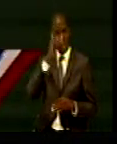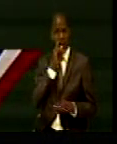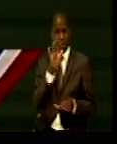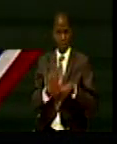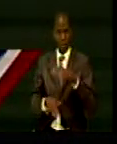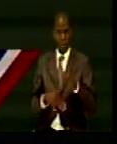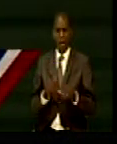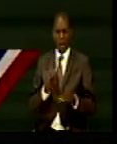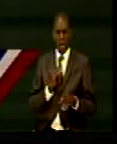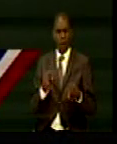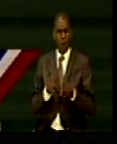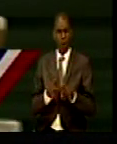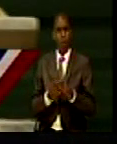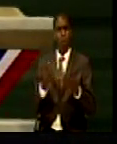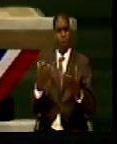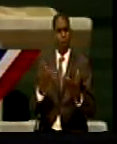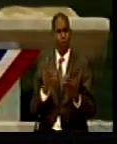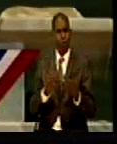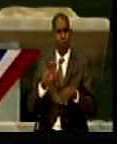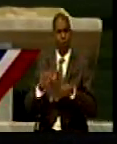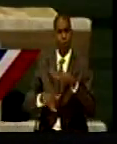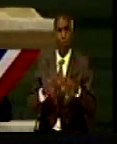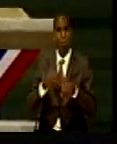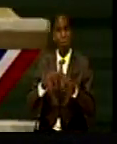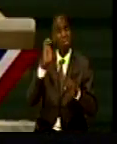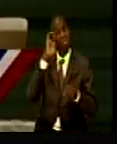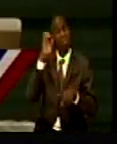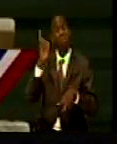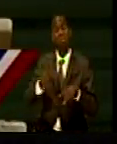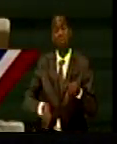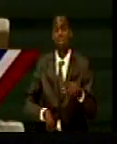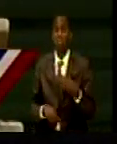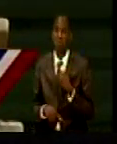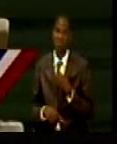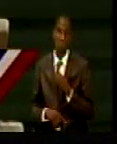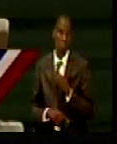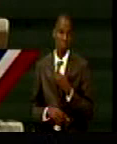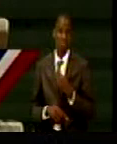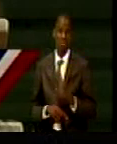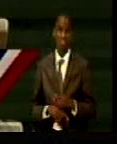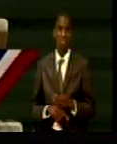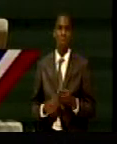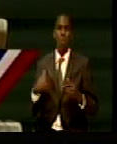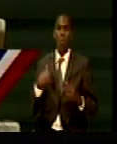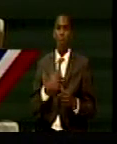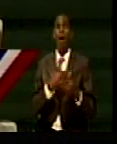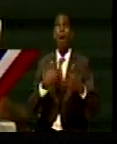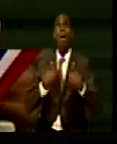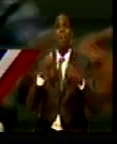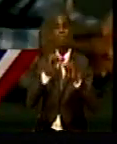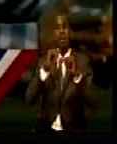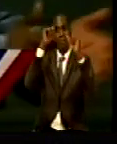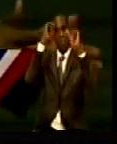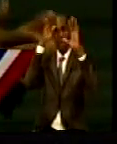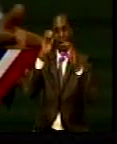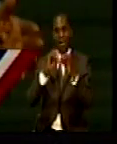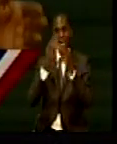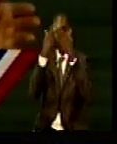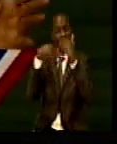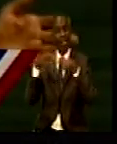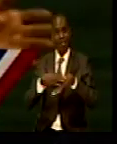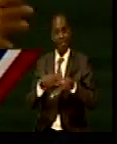could not walk like his father. We have a father in heaven, and he wants us to walk with